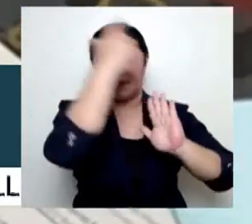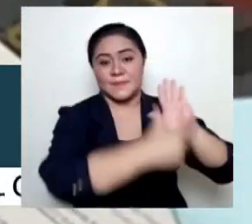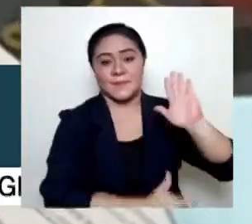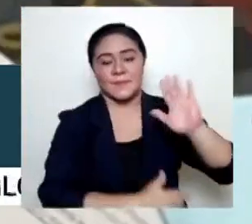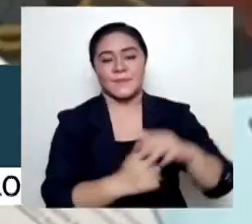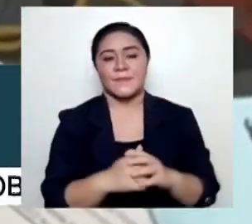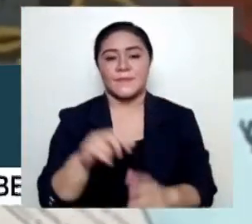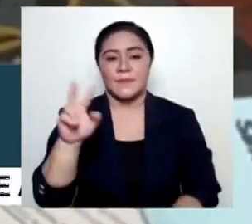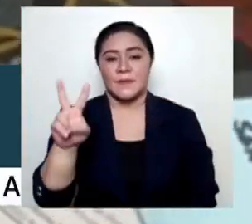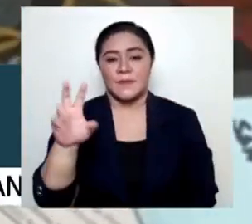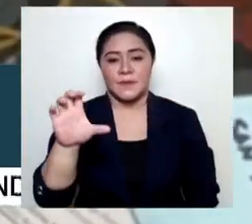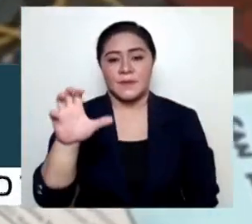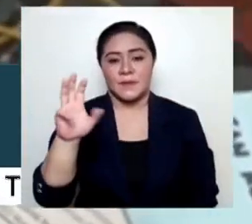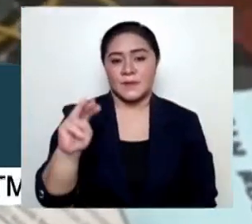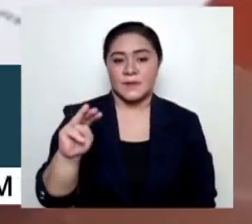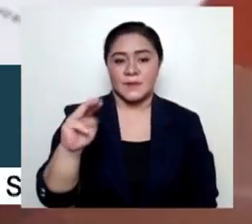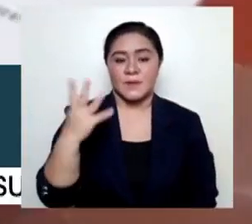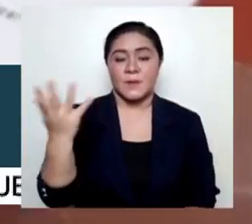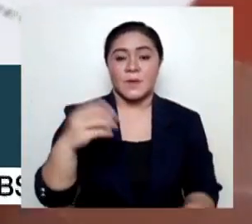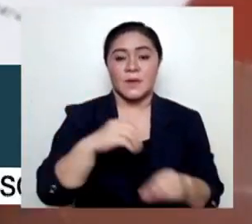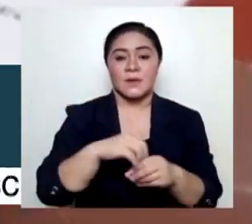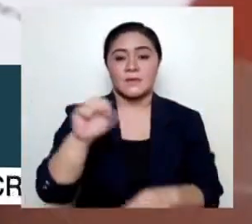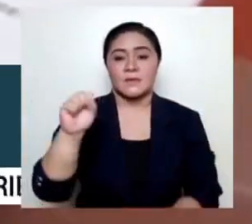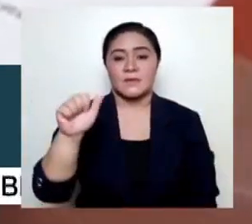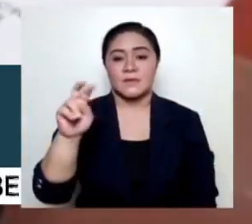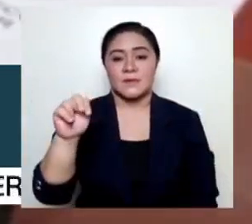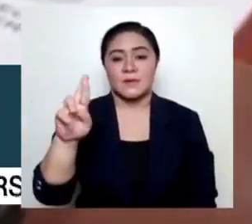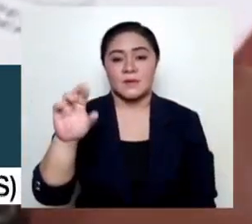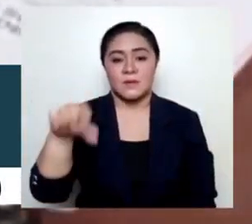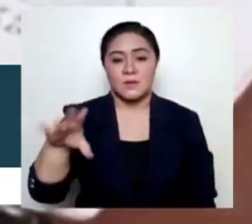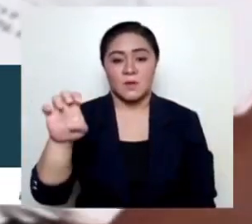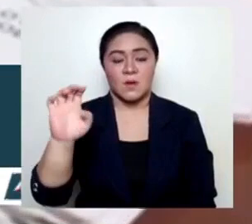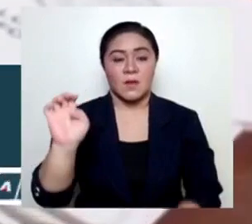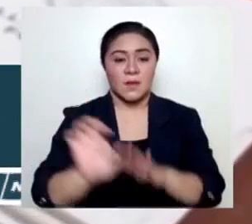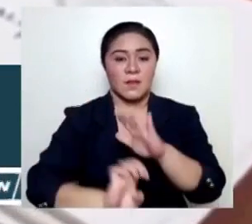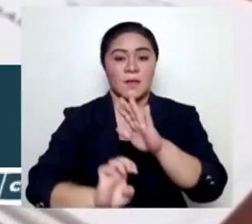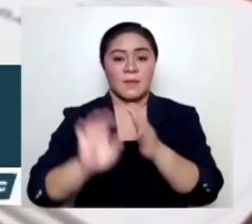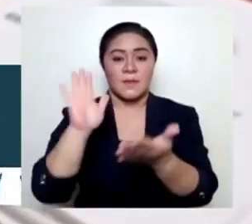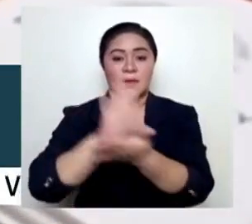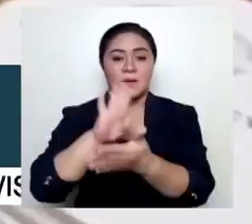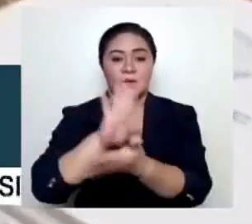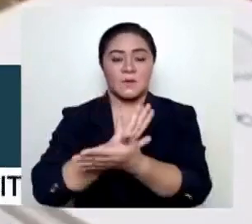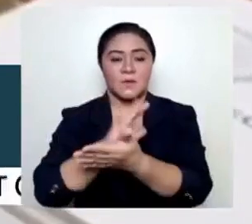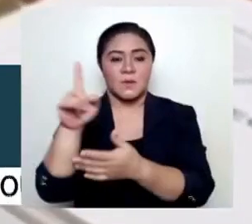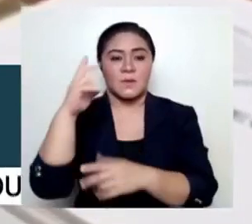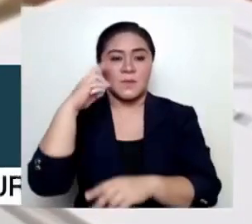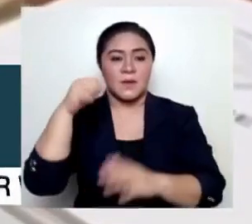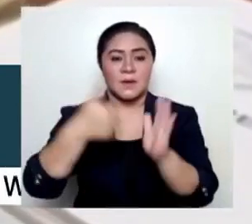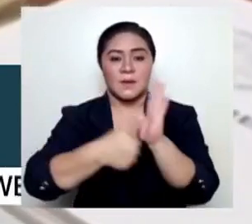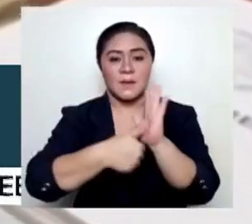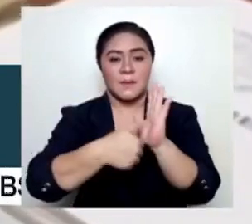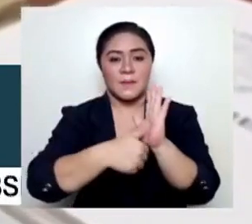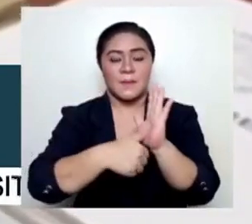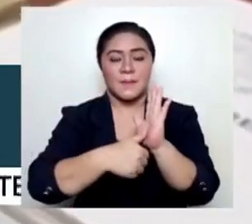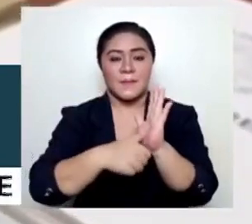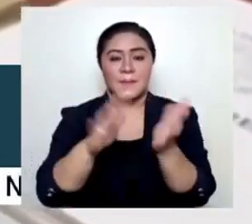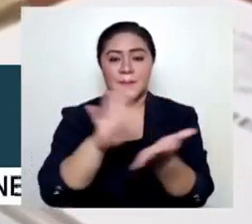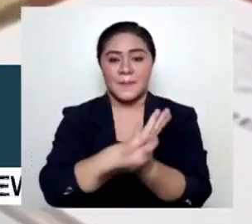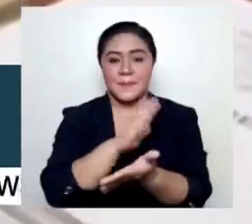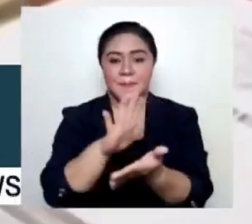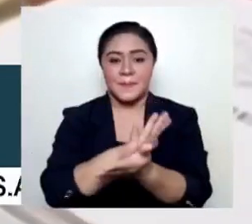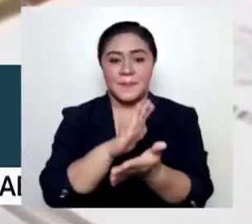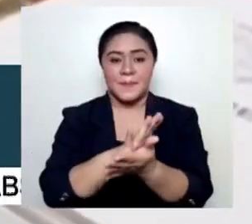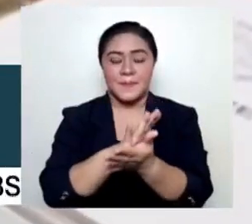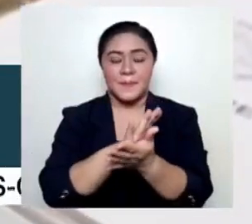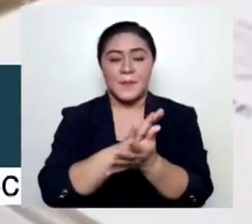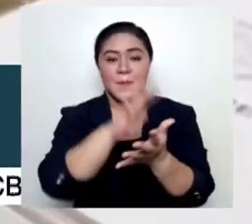in San Roque Elementary School in Marikina City, as reflected on the voter verifiable paper audit trail. In